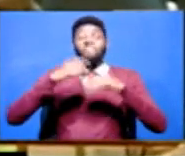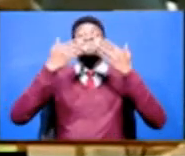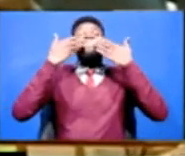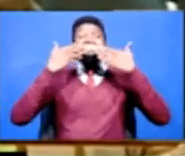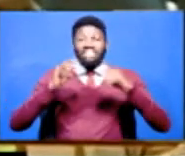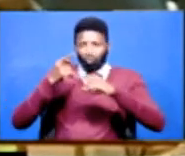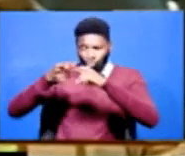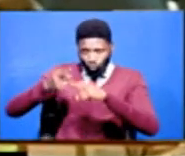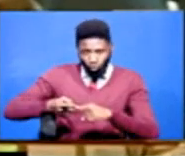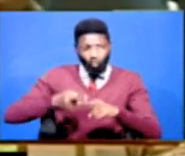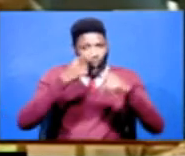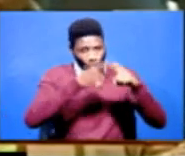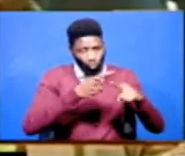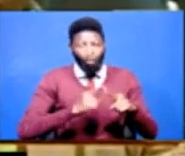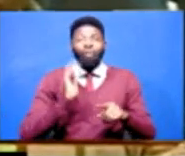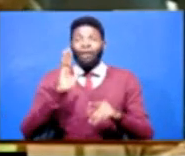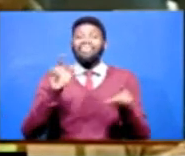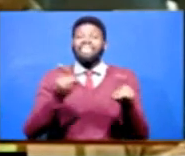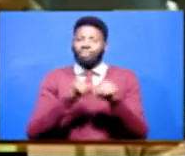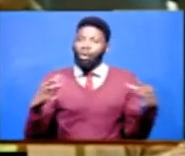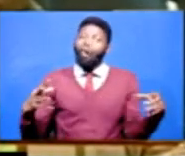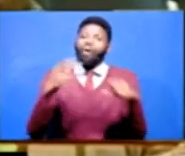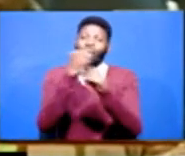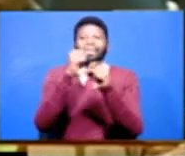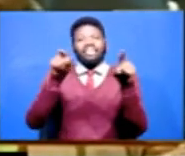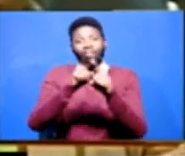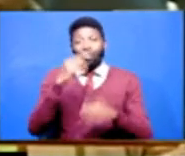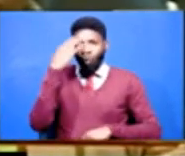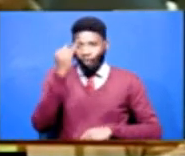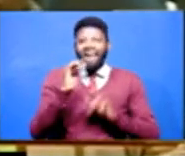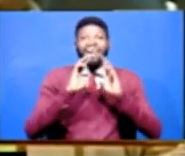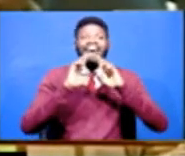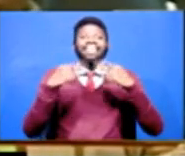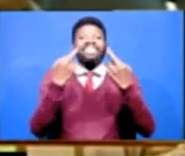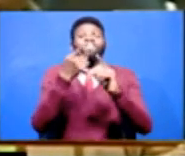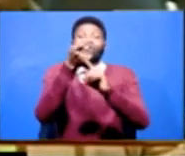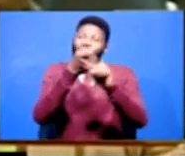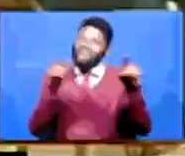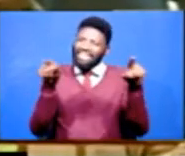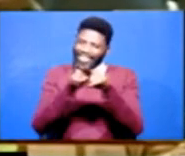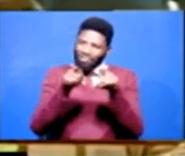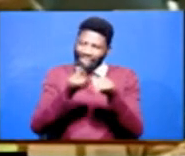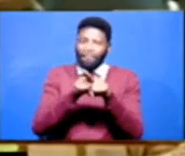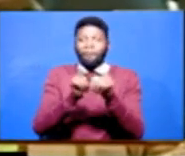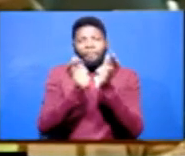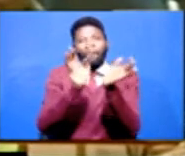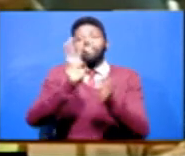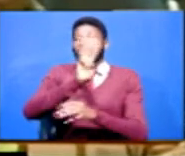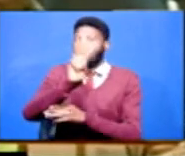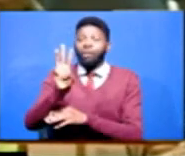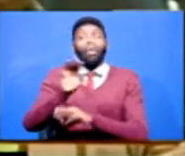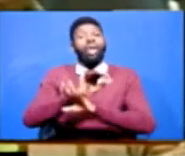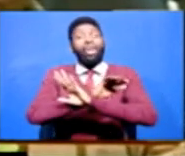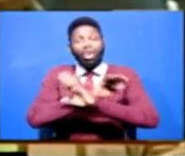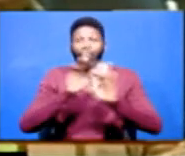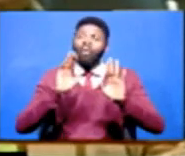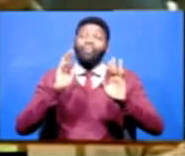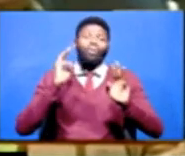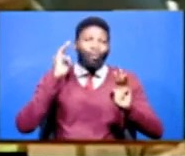look similar, because the results are from the same source, the same public portal. So there should be no panic about